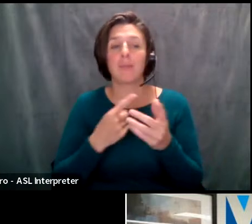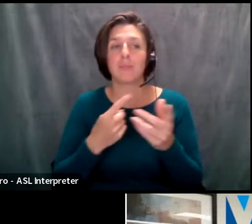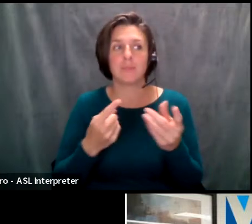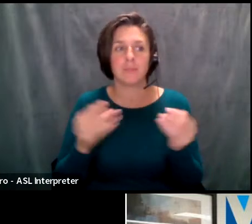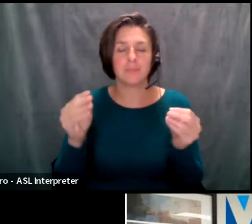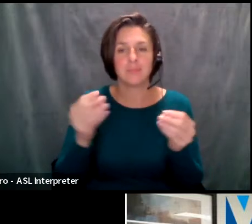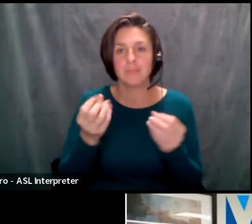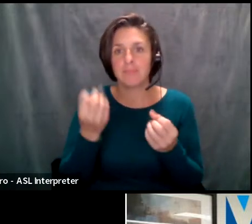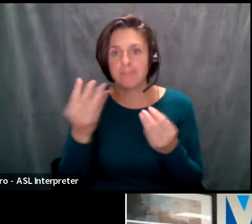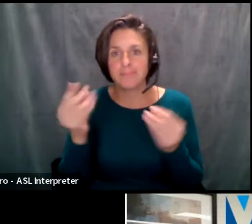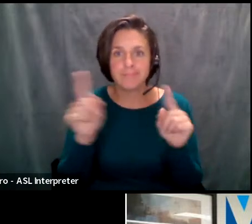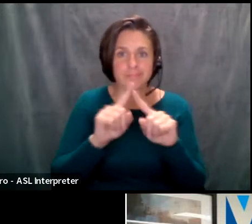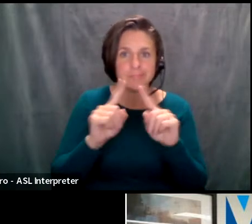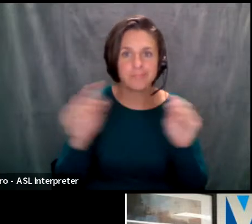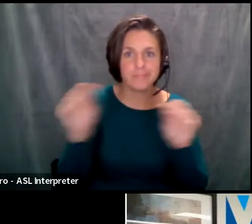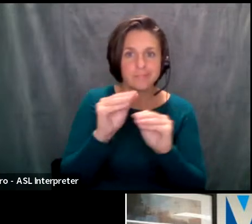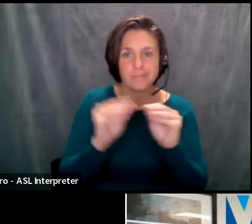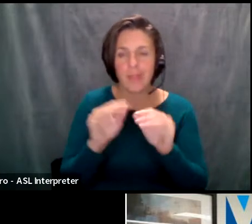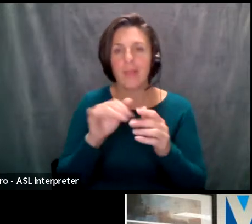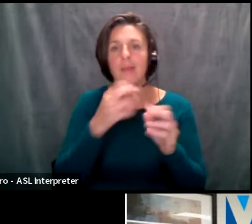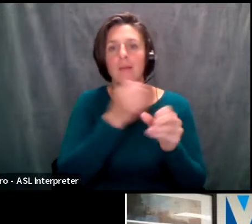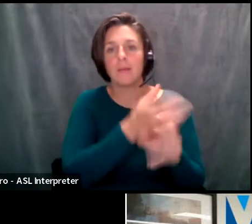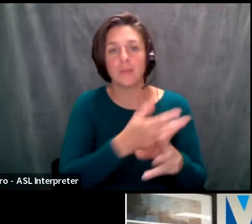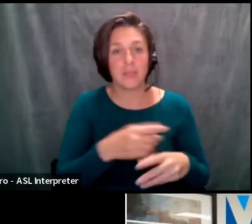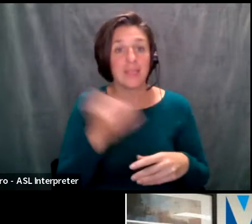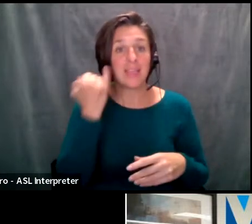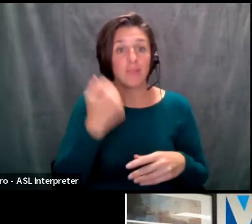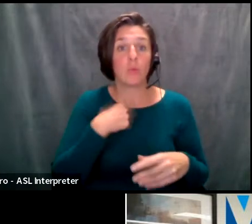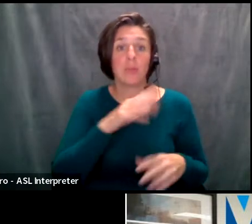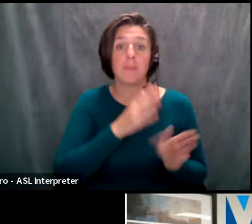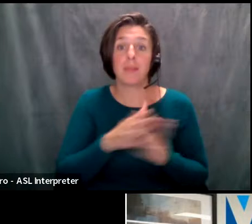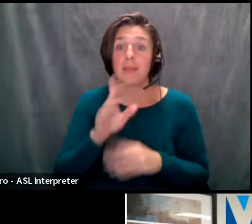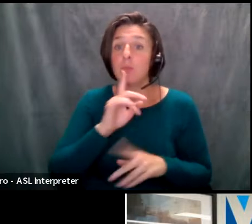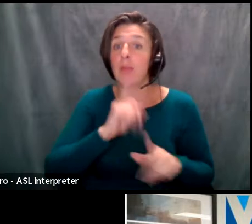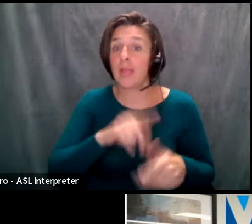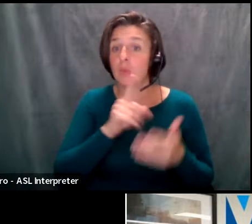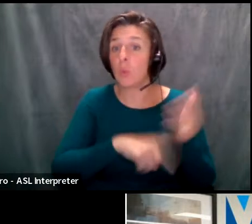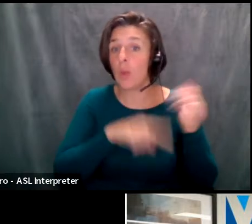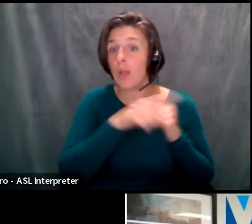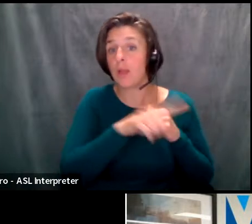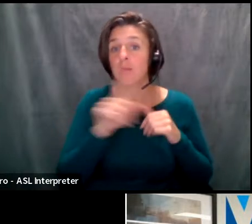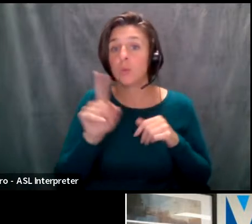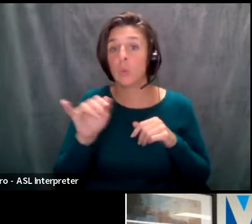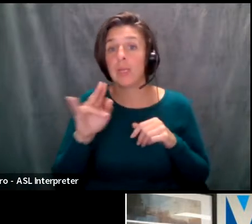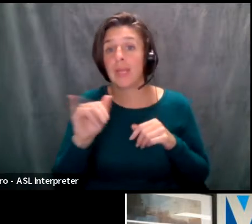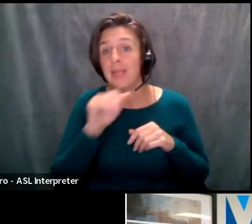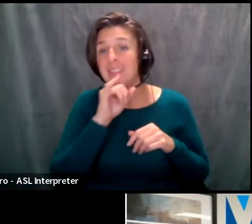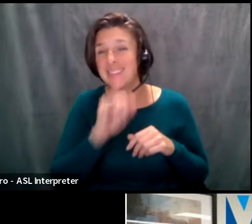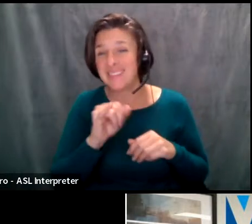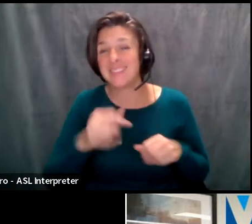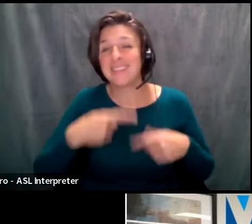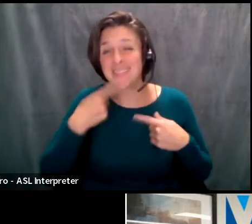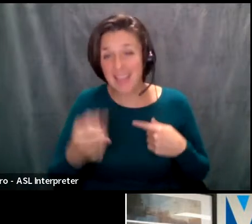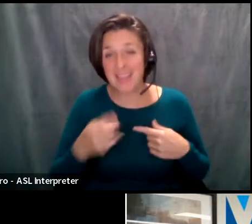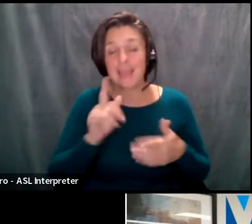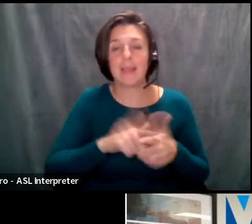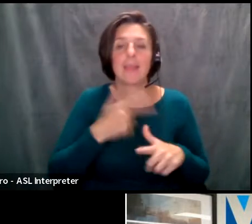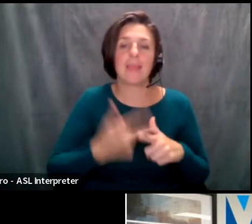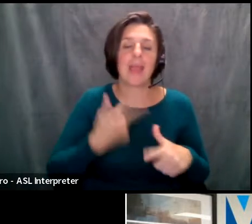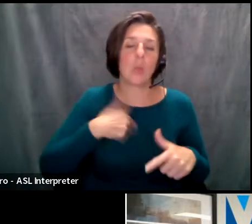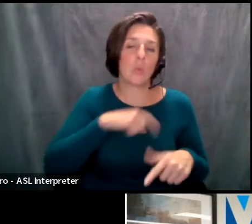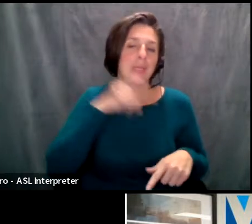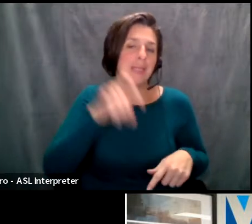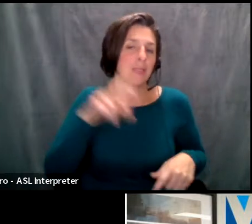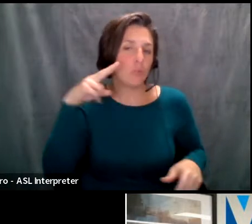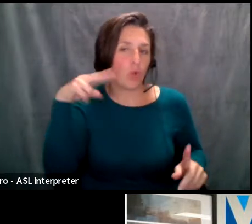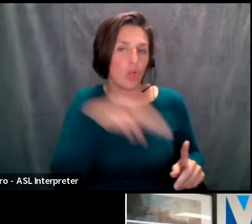And so we really need to, if we're going to answer what Trustee Zuniga is saying, Andrade Zuniga is saying, we need to look at culture